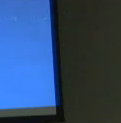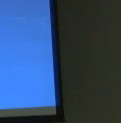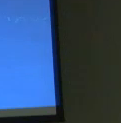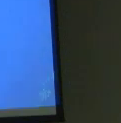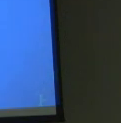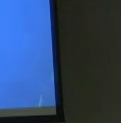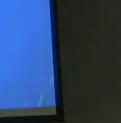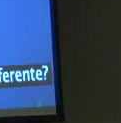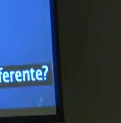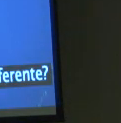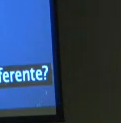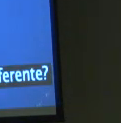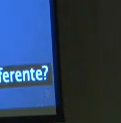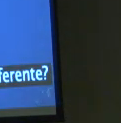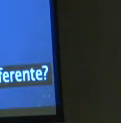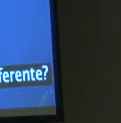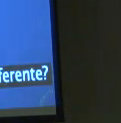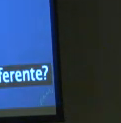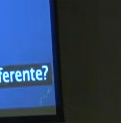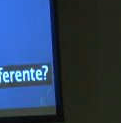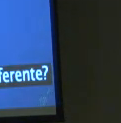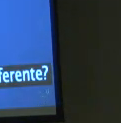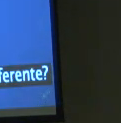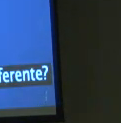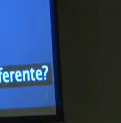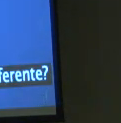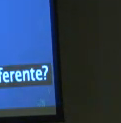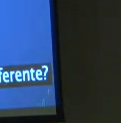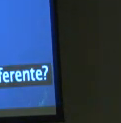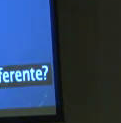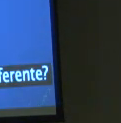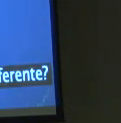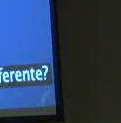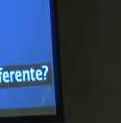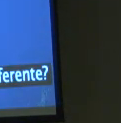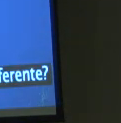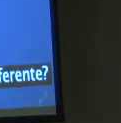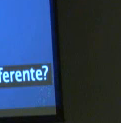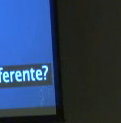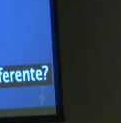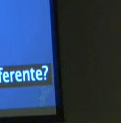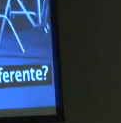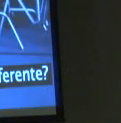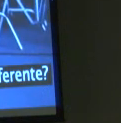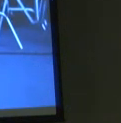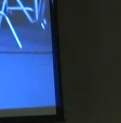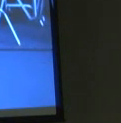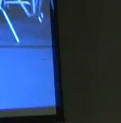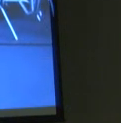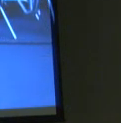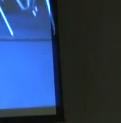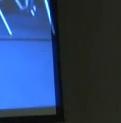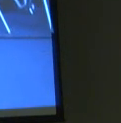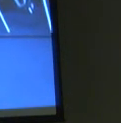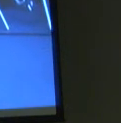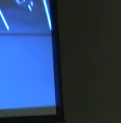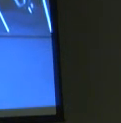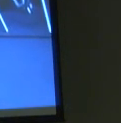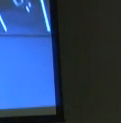That's what they should do. If I asked you to run like a girl now, would you do it differently? I would run like